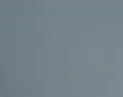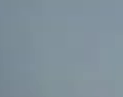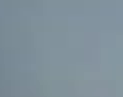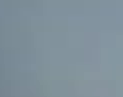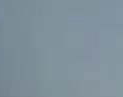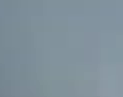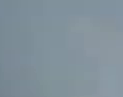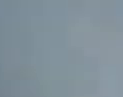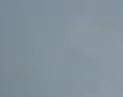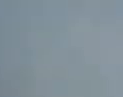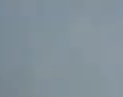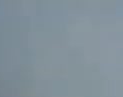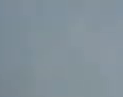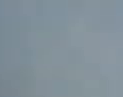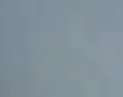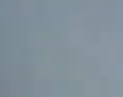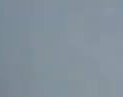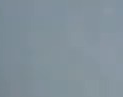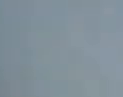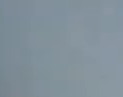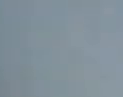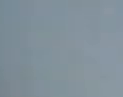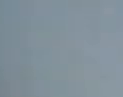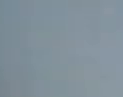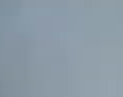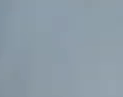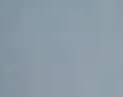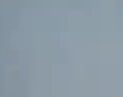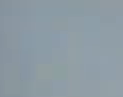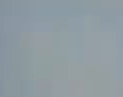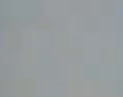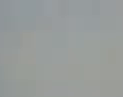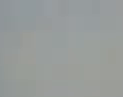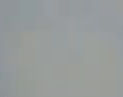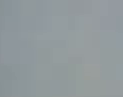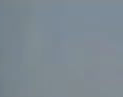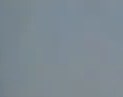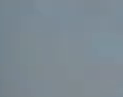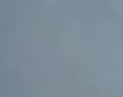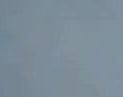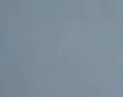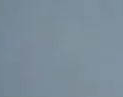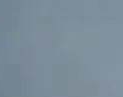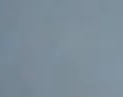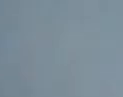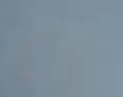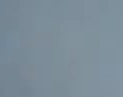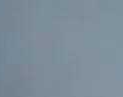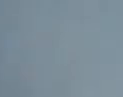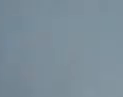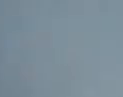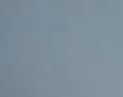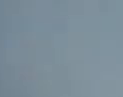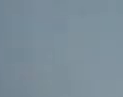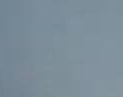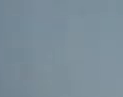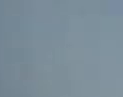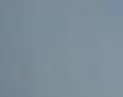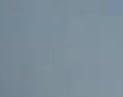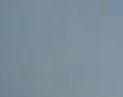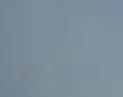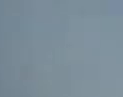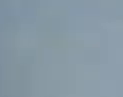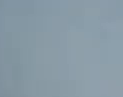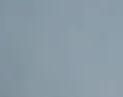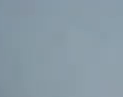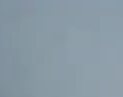just wanted to add that. Okay, today's workshop is called Sketching in CAD as Partners for Design Exploration. It's